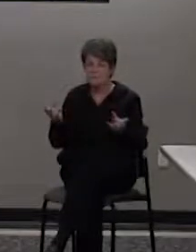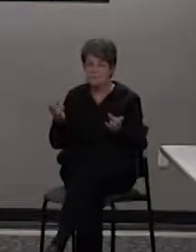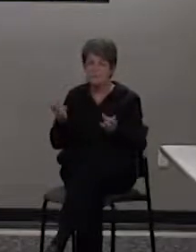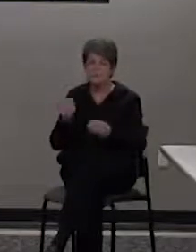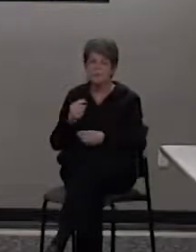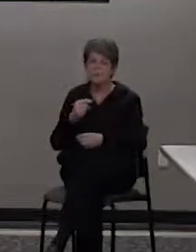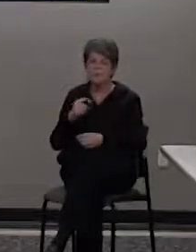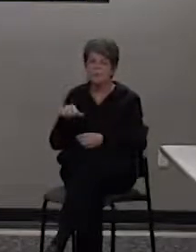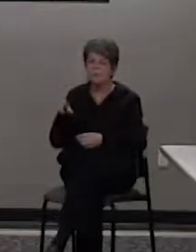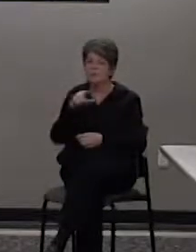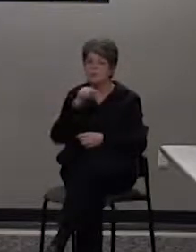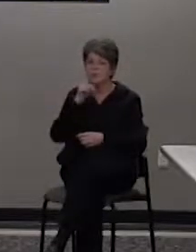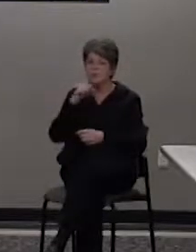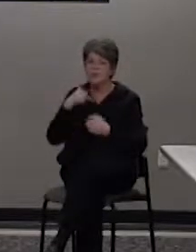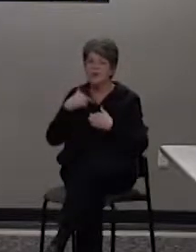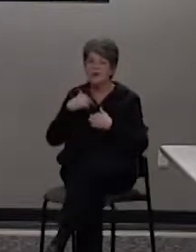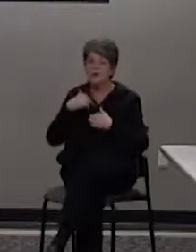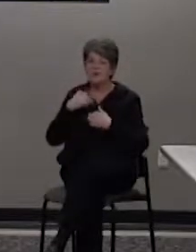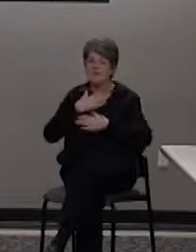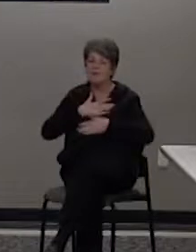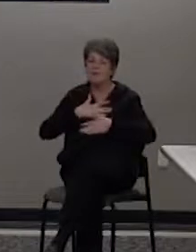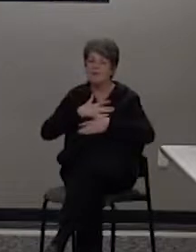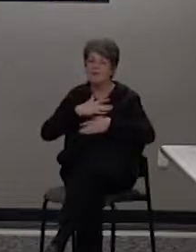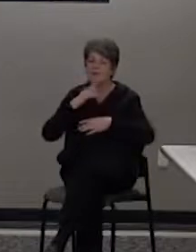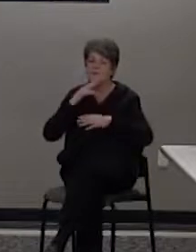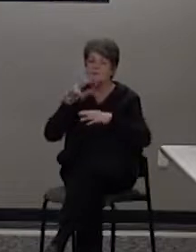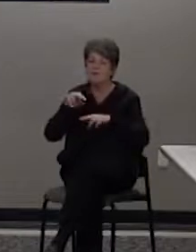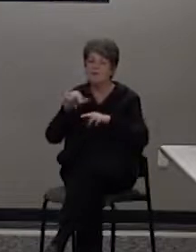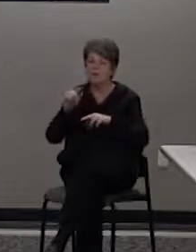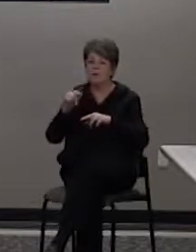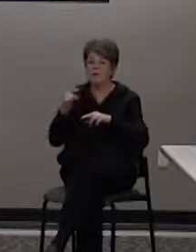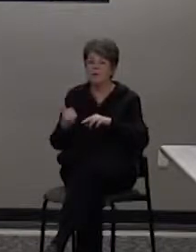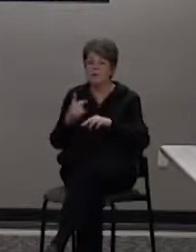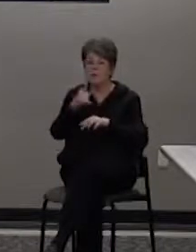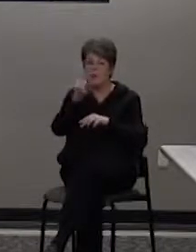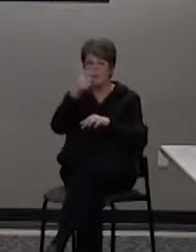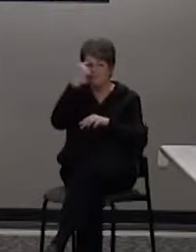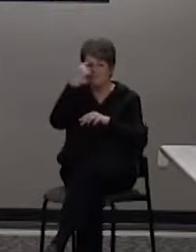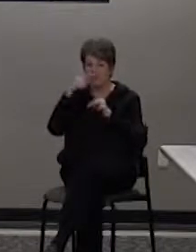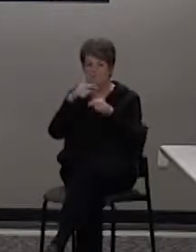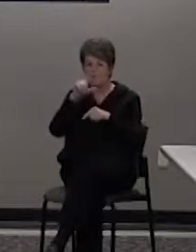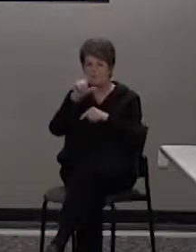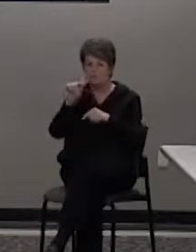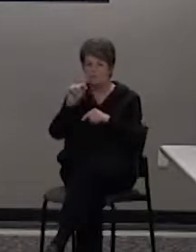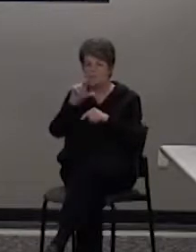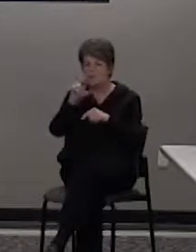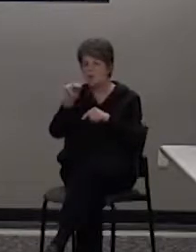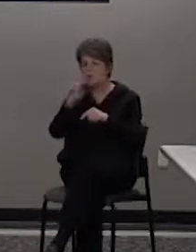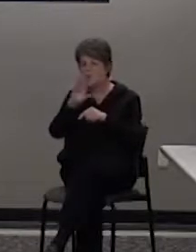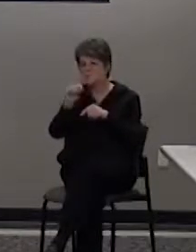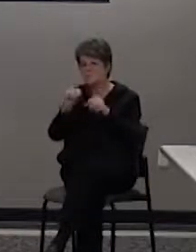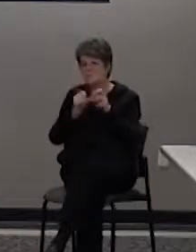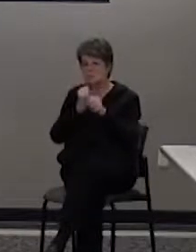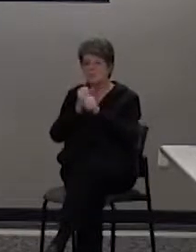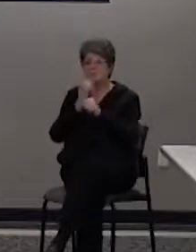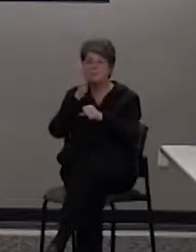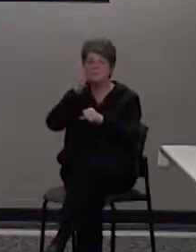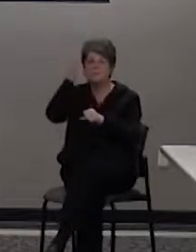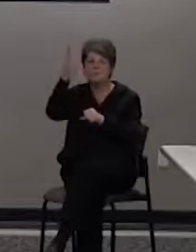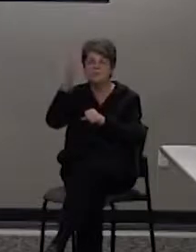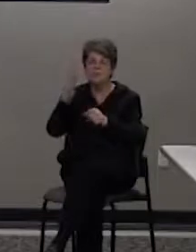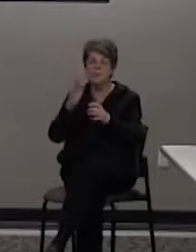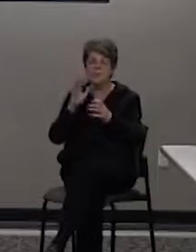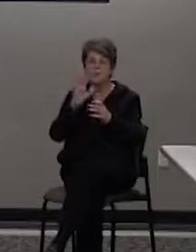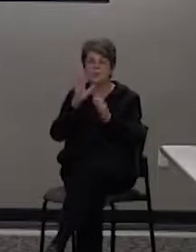is you don't have the luxury of looking at today. You gotta think about 20 years, 30 years, 50 years from now, because decisions you make have that